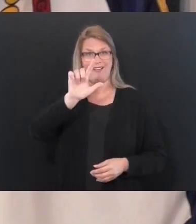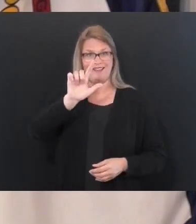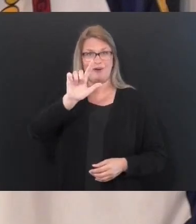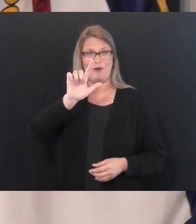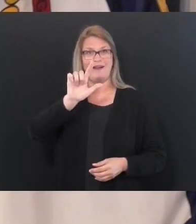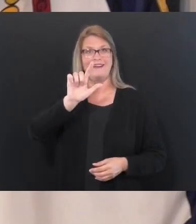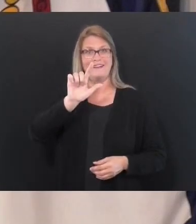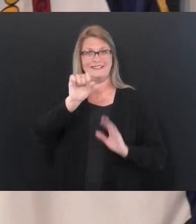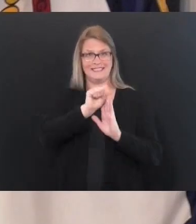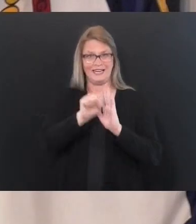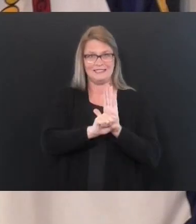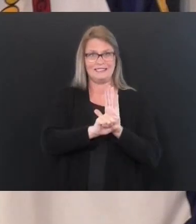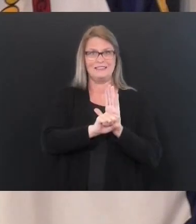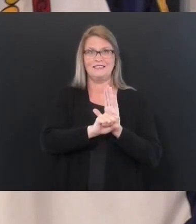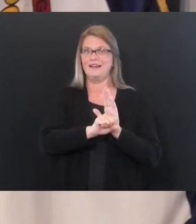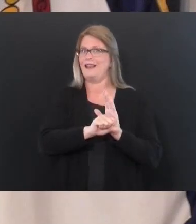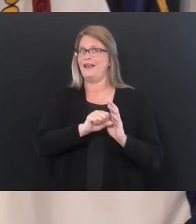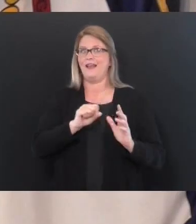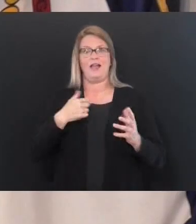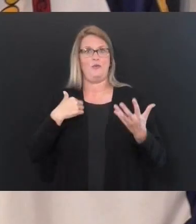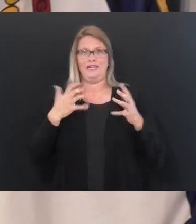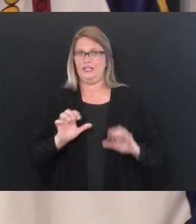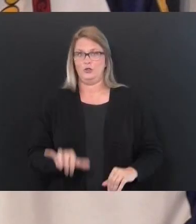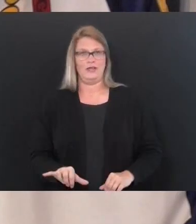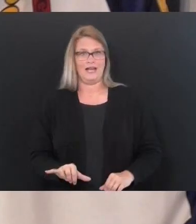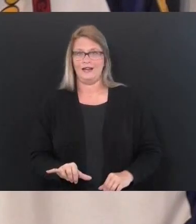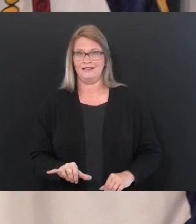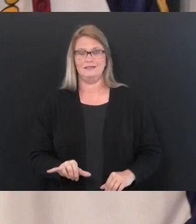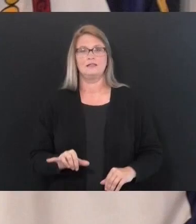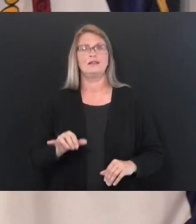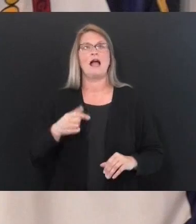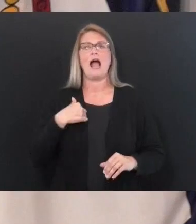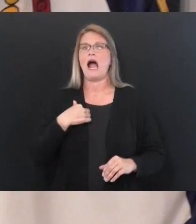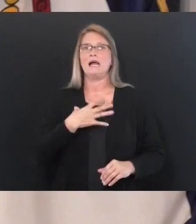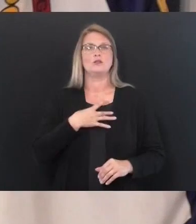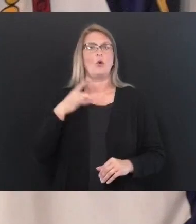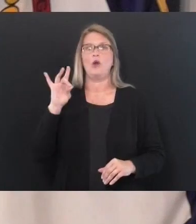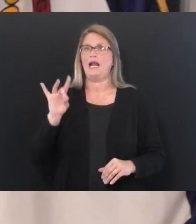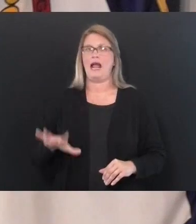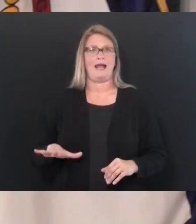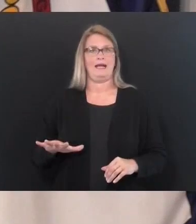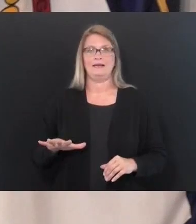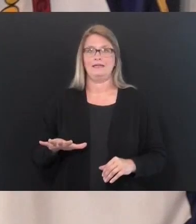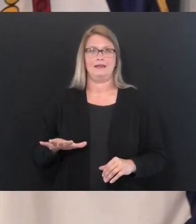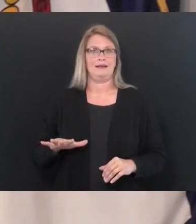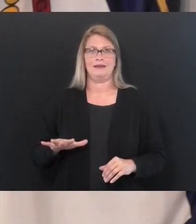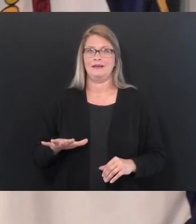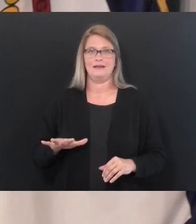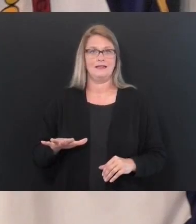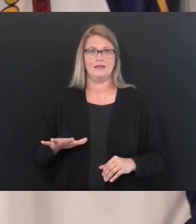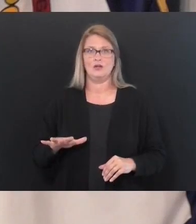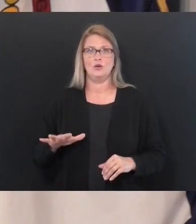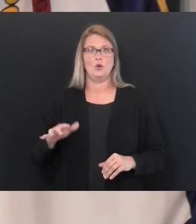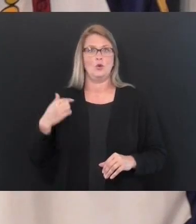bunch of pushback, and we didn't do it. I don't like the fact in any way that we're doing what